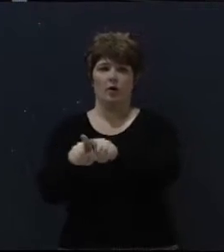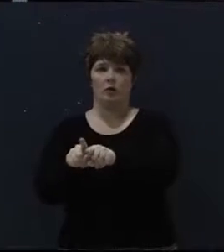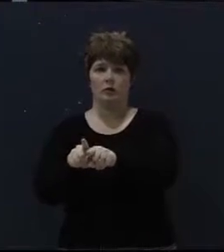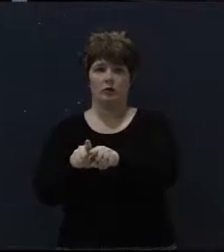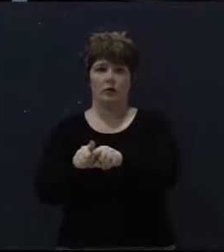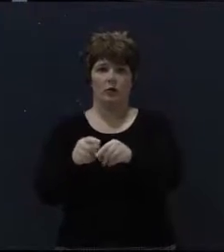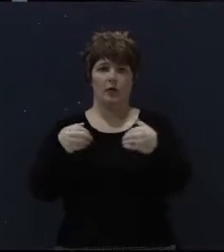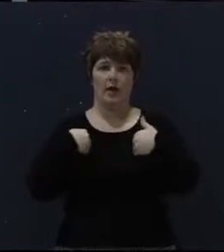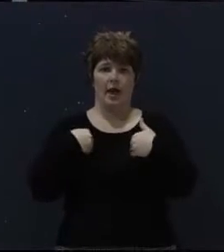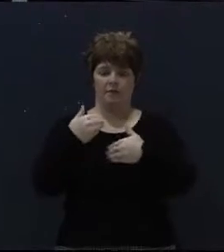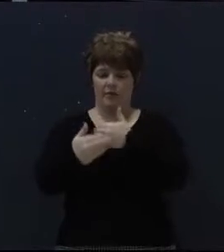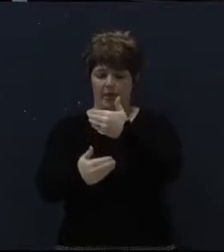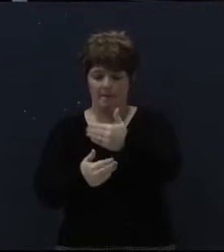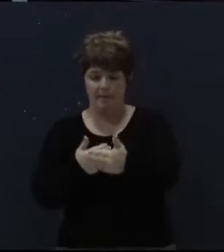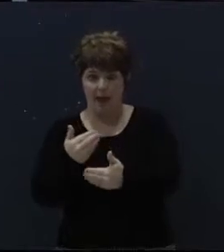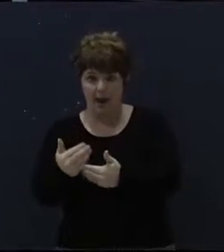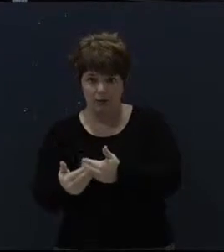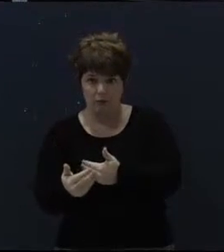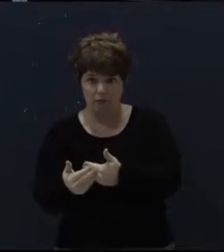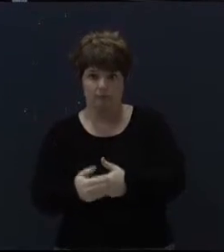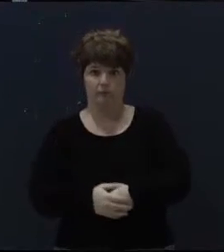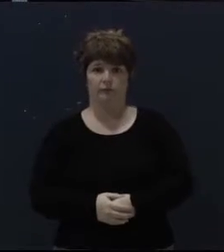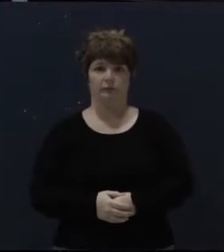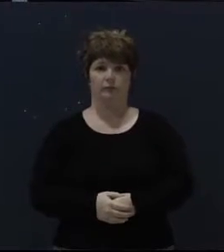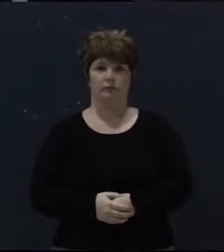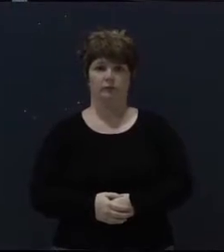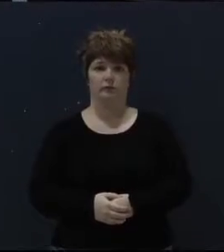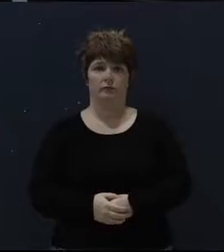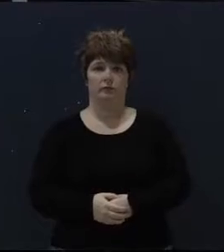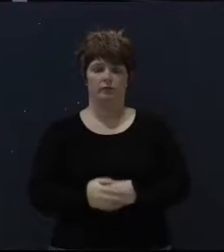pattern. Father, I'm going to get something across to you right now.